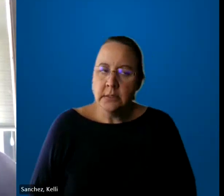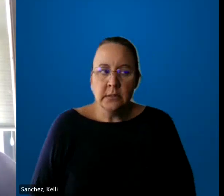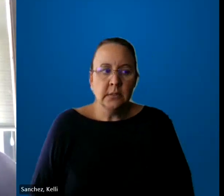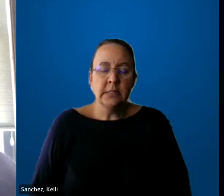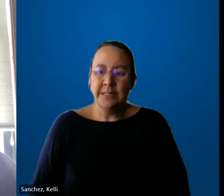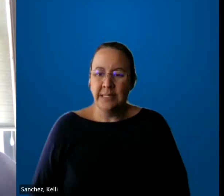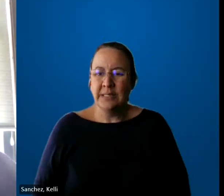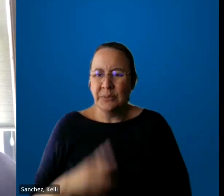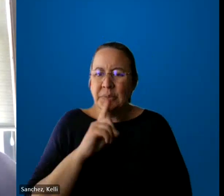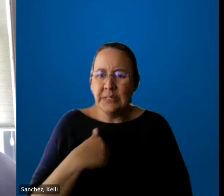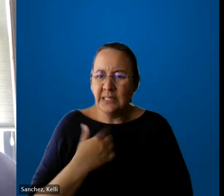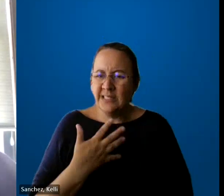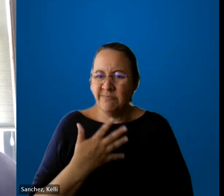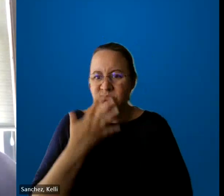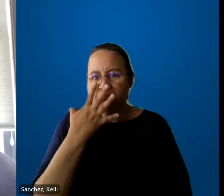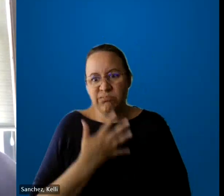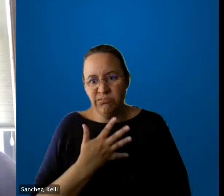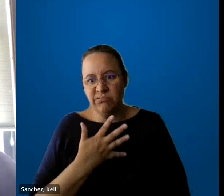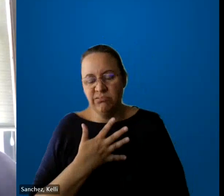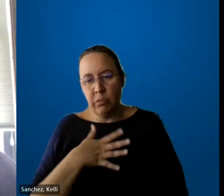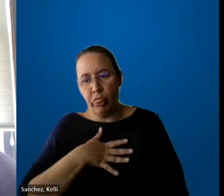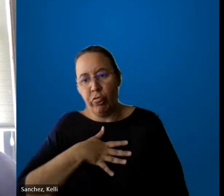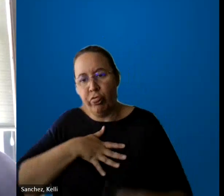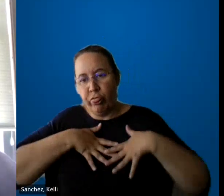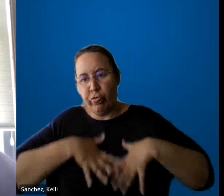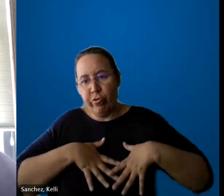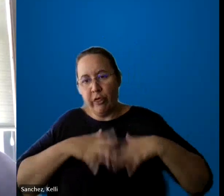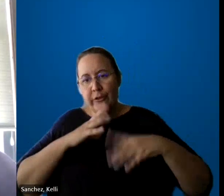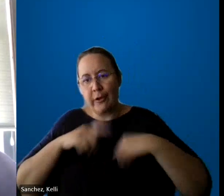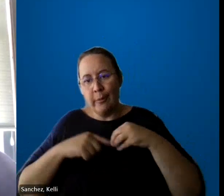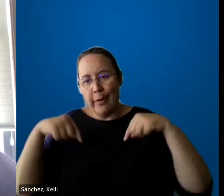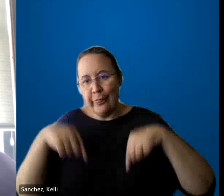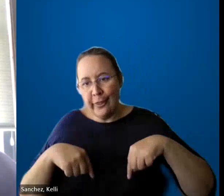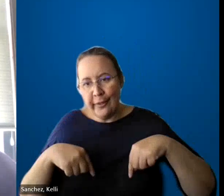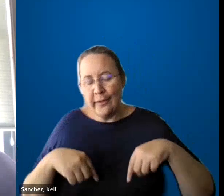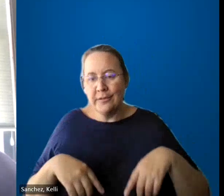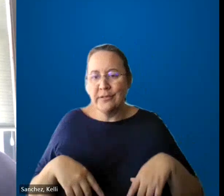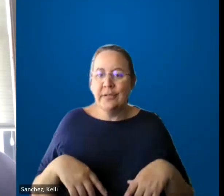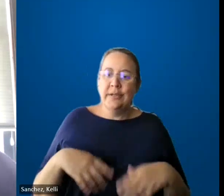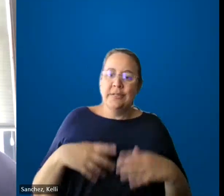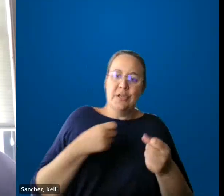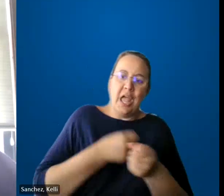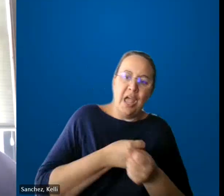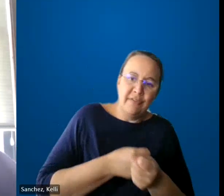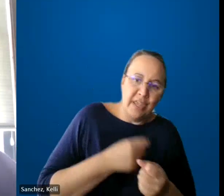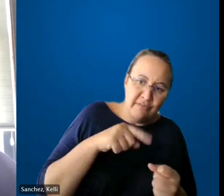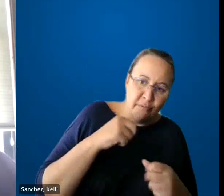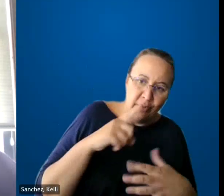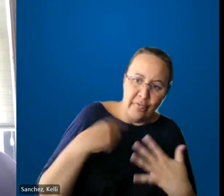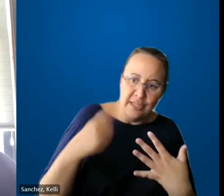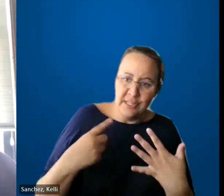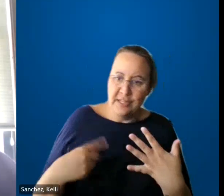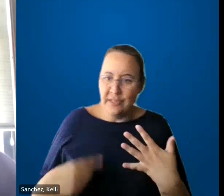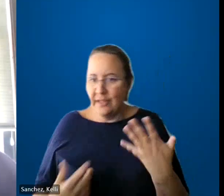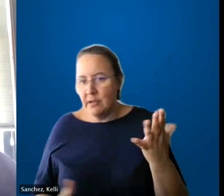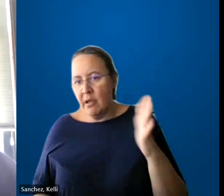can be really discouraging to be talking about these things and to be in these spaces and to be advocating for these things. And yeah, especially